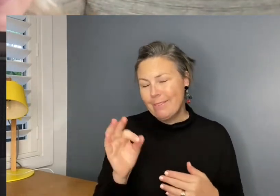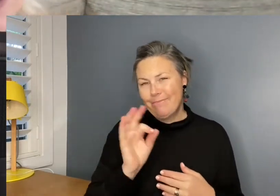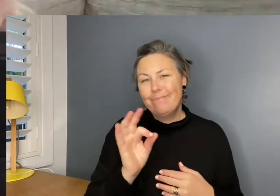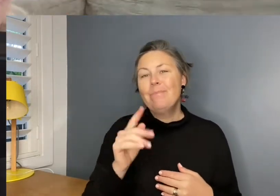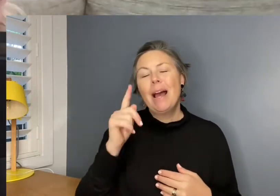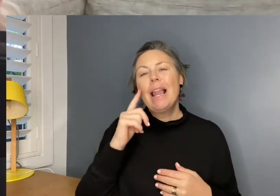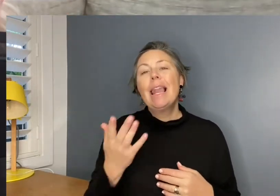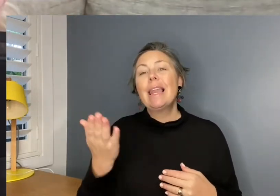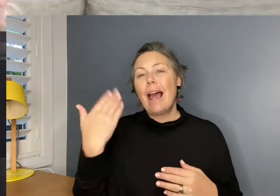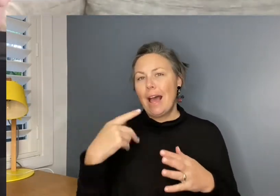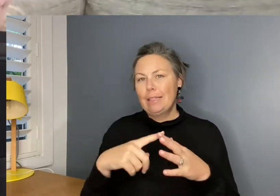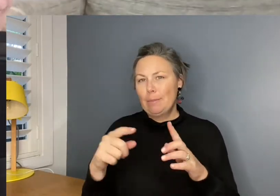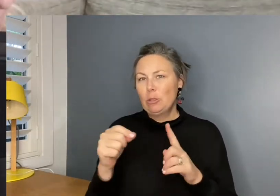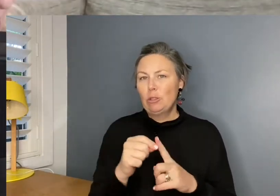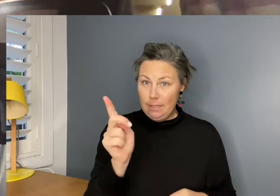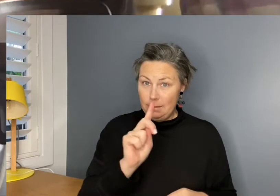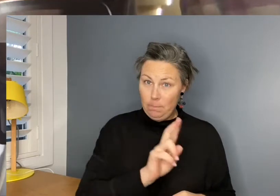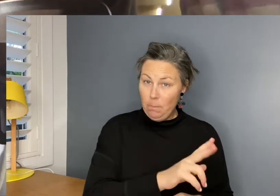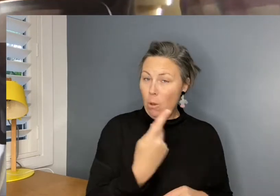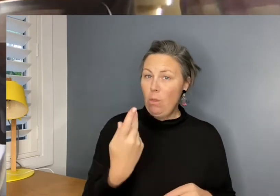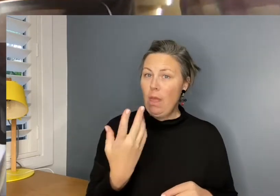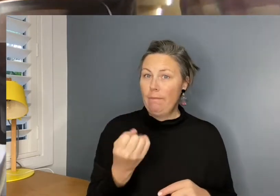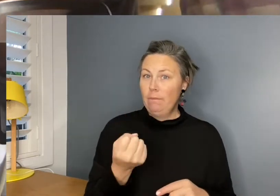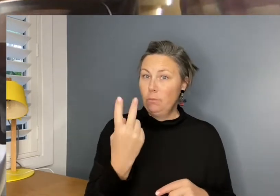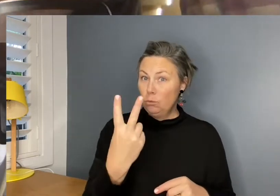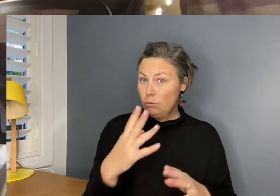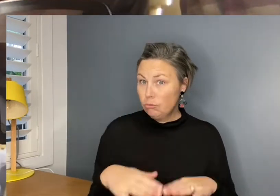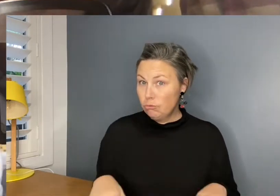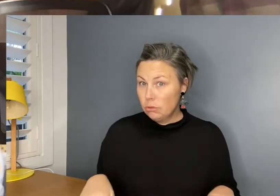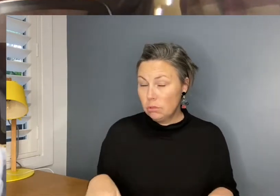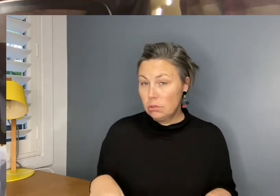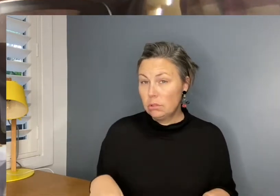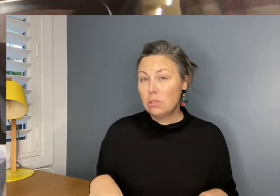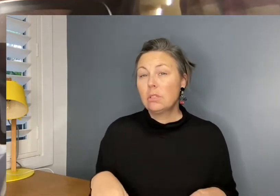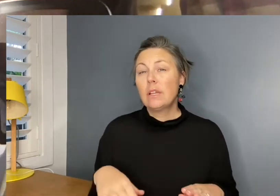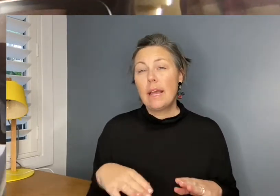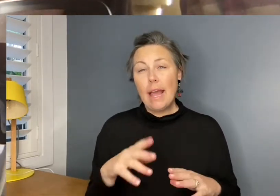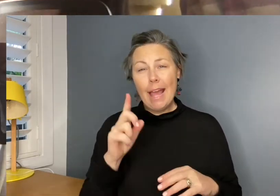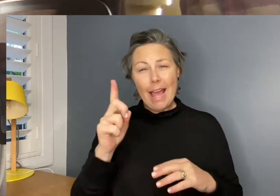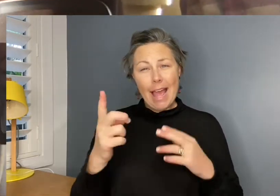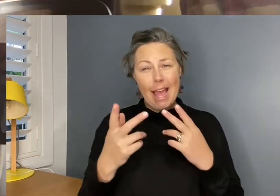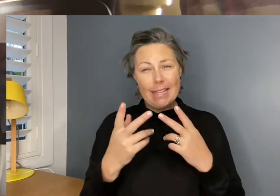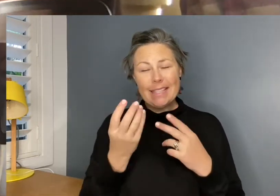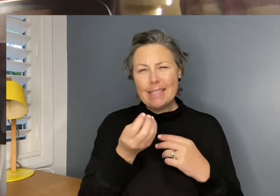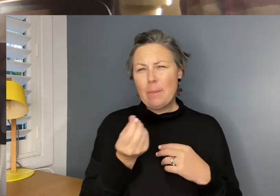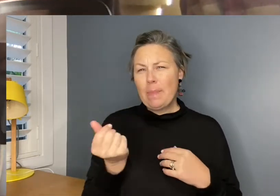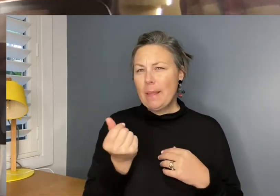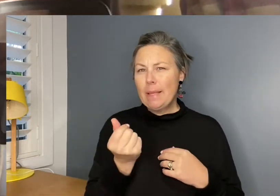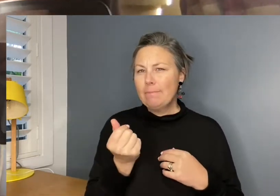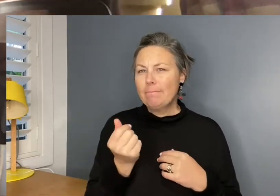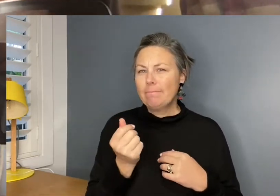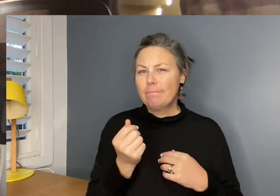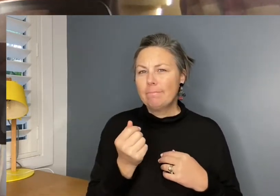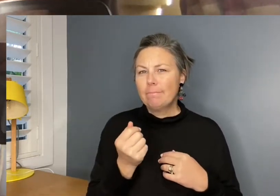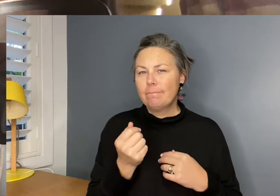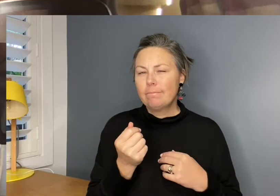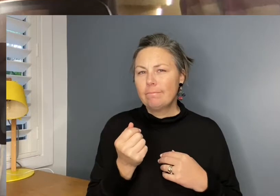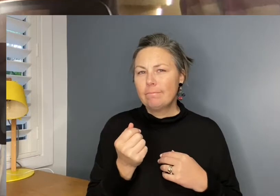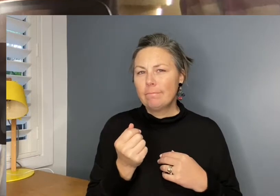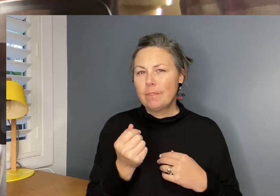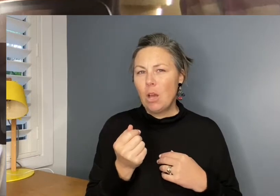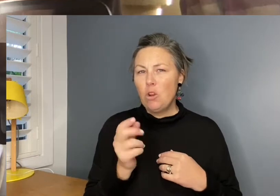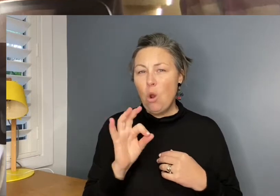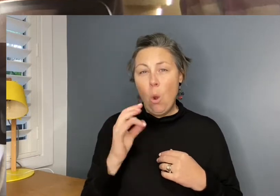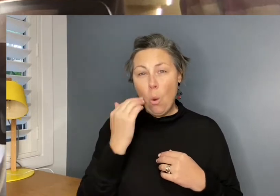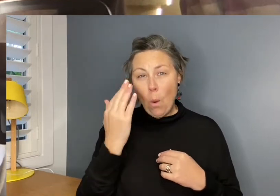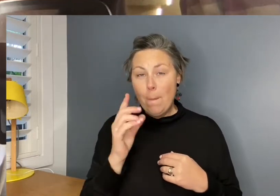last episode we're now mums of 2, so. Sometimes that we don't always have in common, but we probably do at the moment is I've